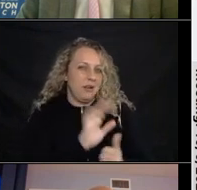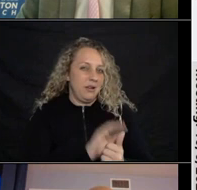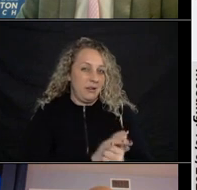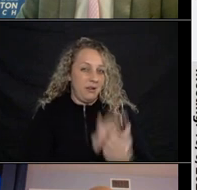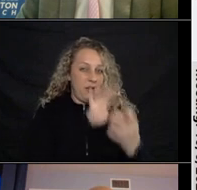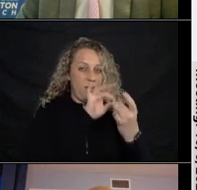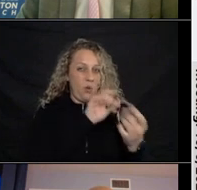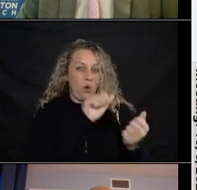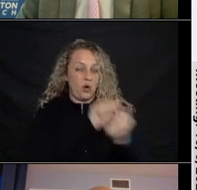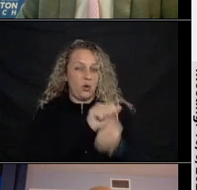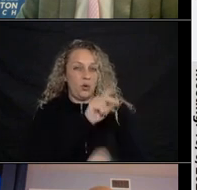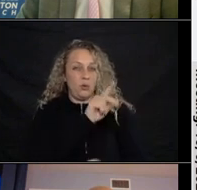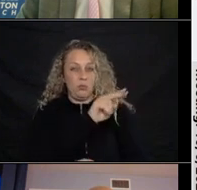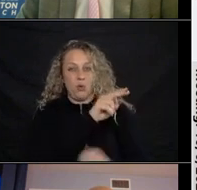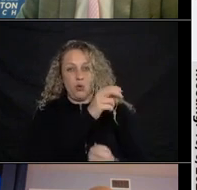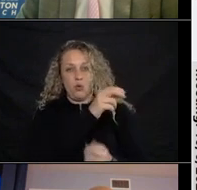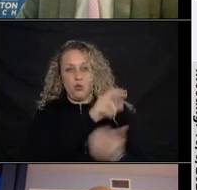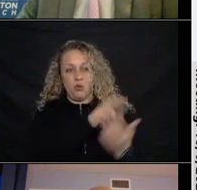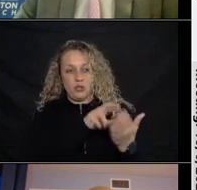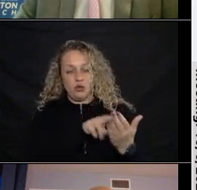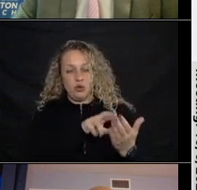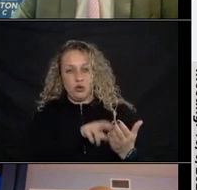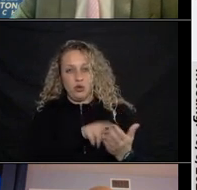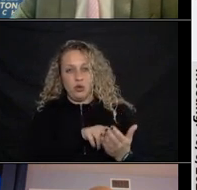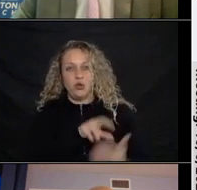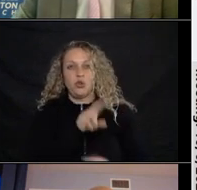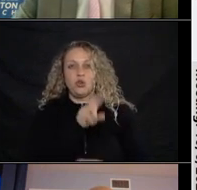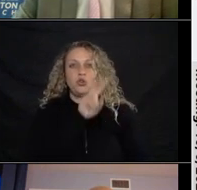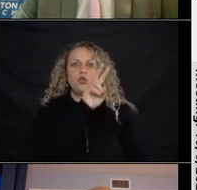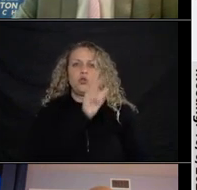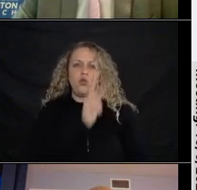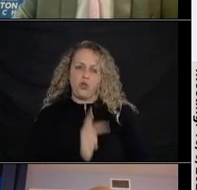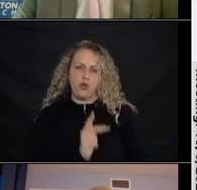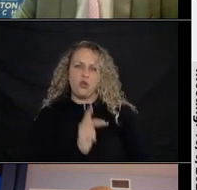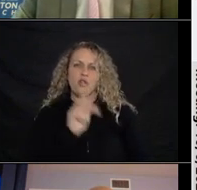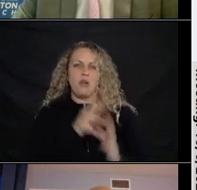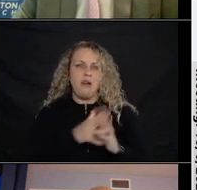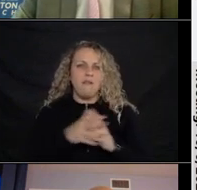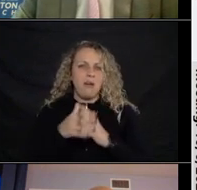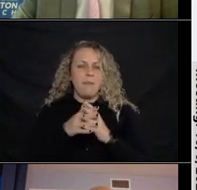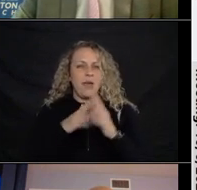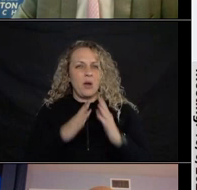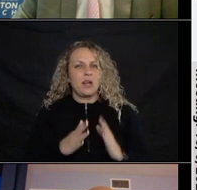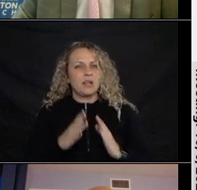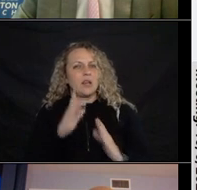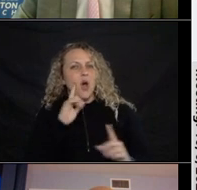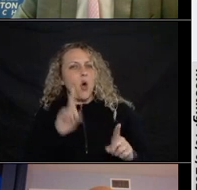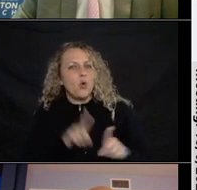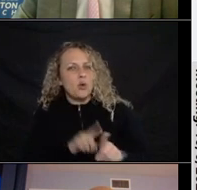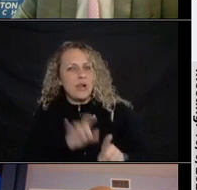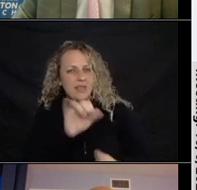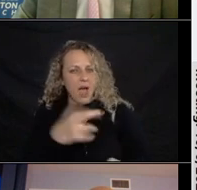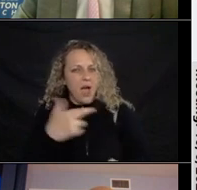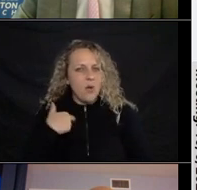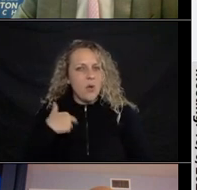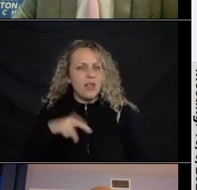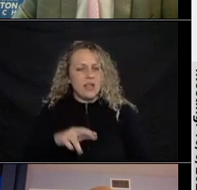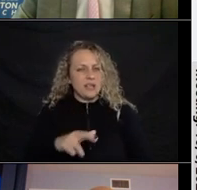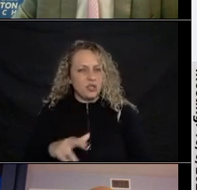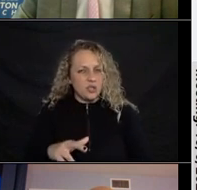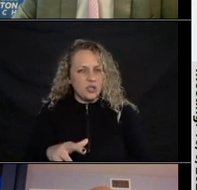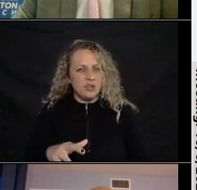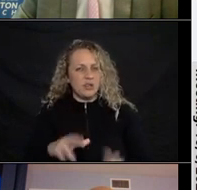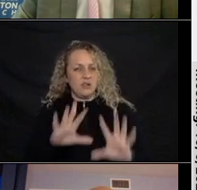According to Pew Research, 2/3 of Americans agree that religion as a whole